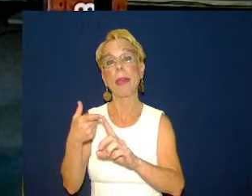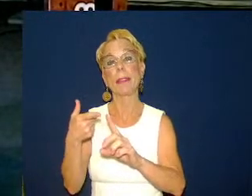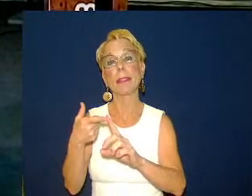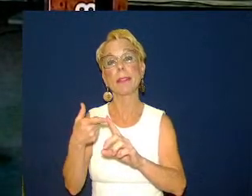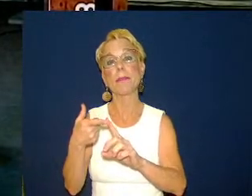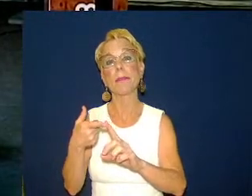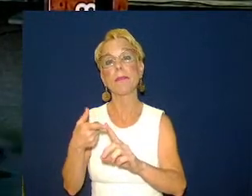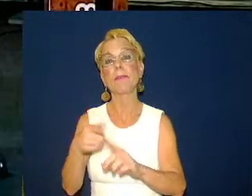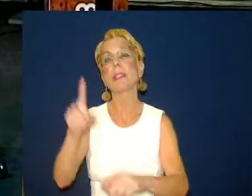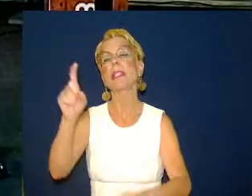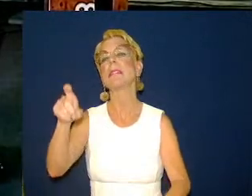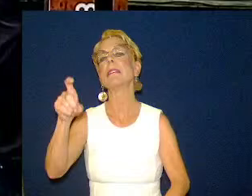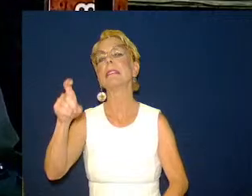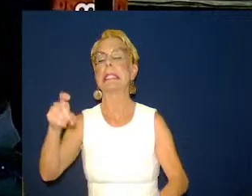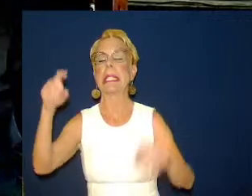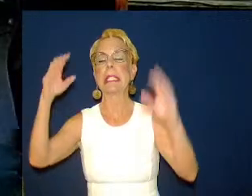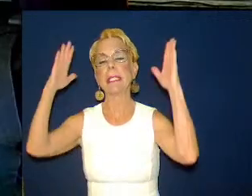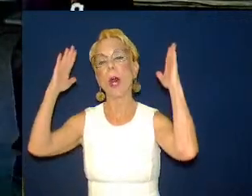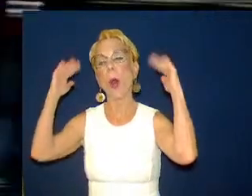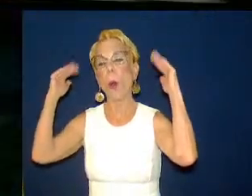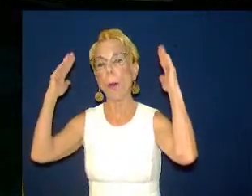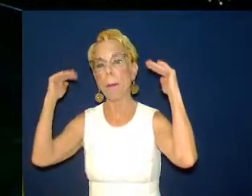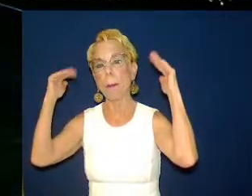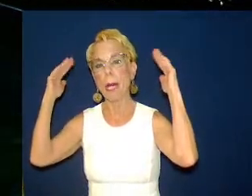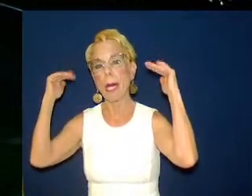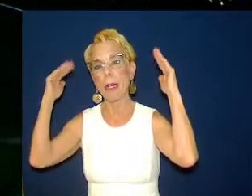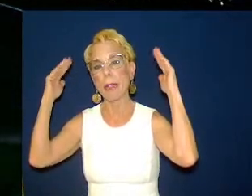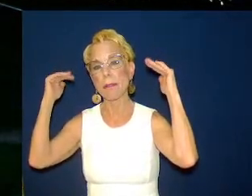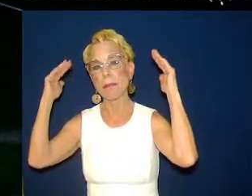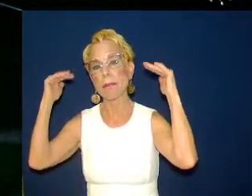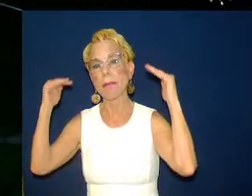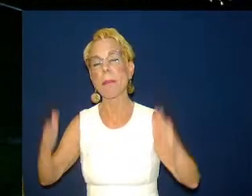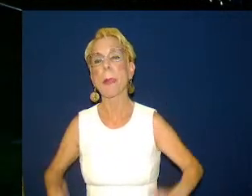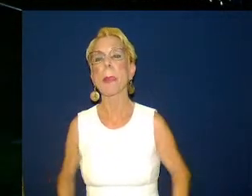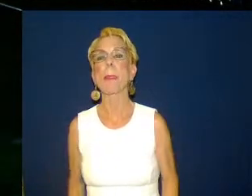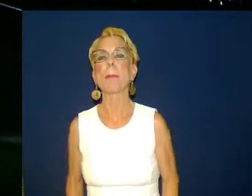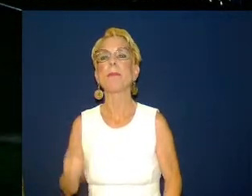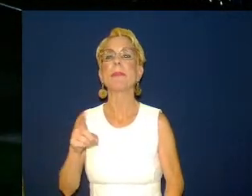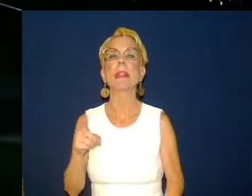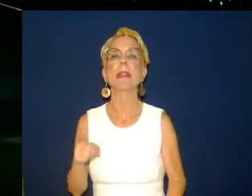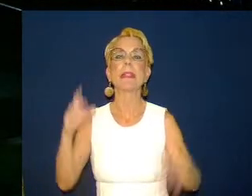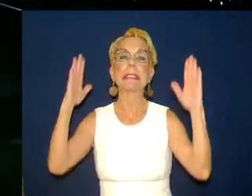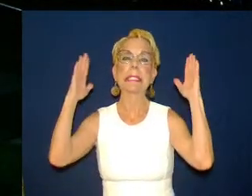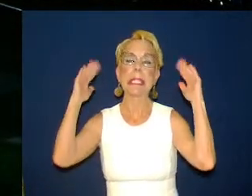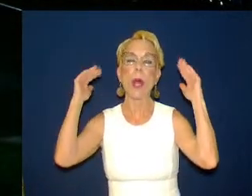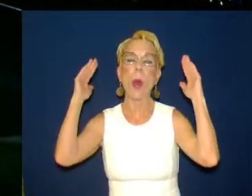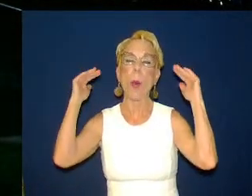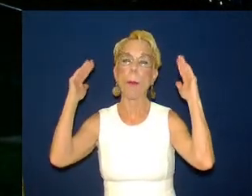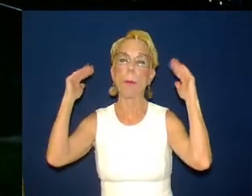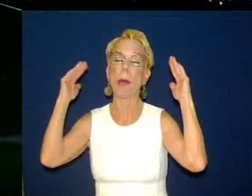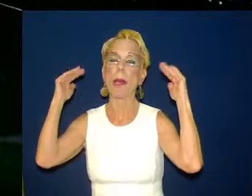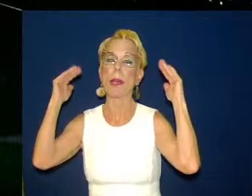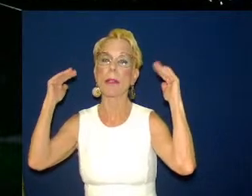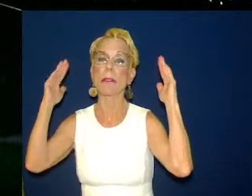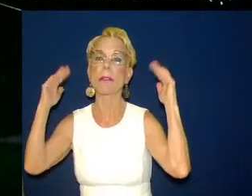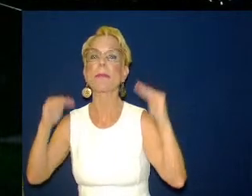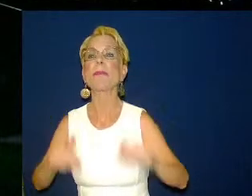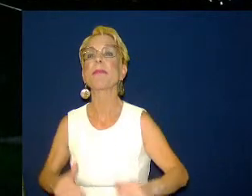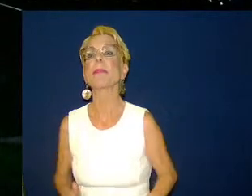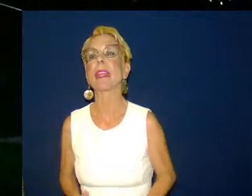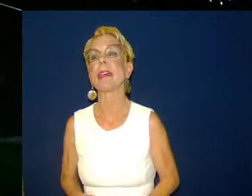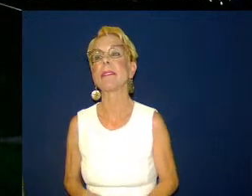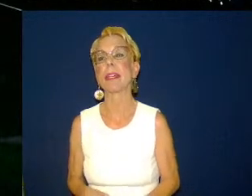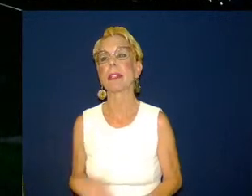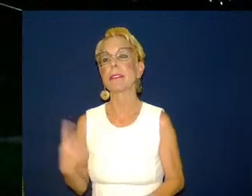And when you jump in your 2019, or no, we're going to have an old car this time, 2018. With